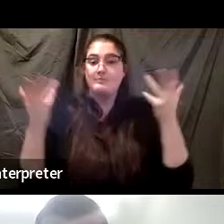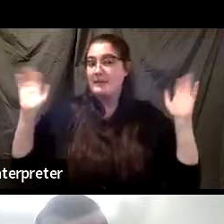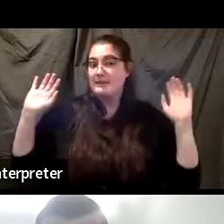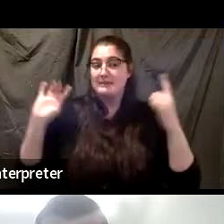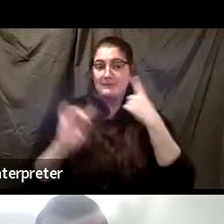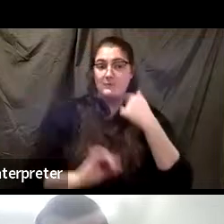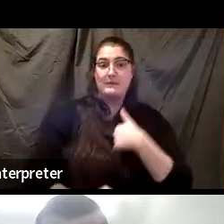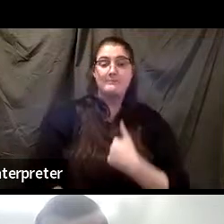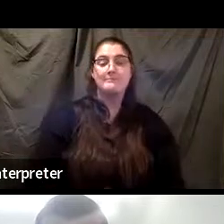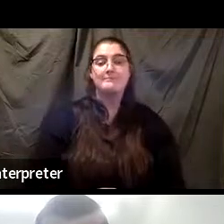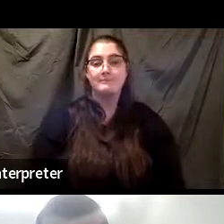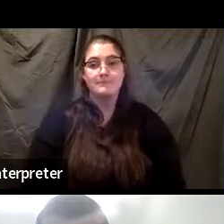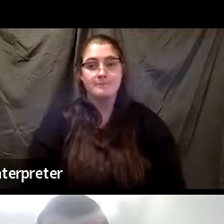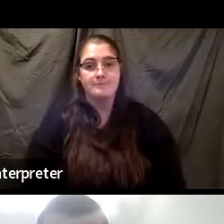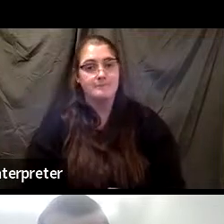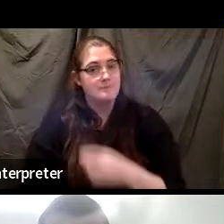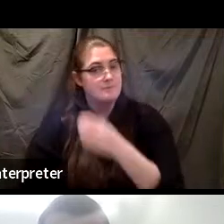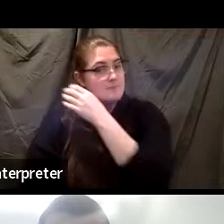me.